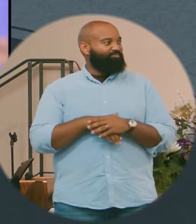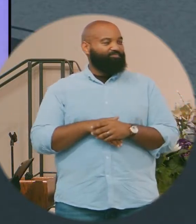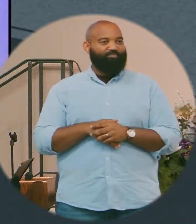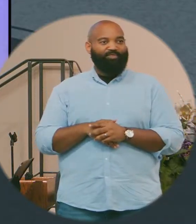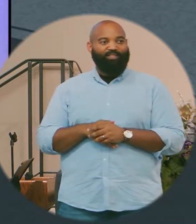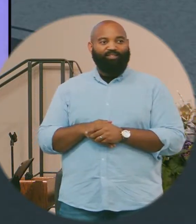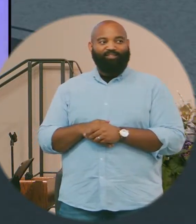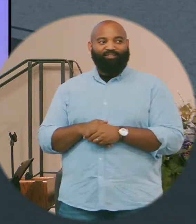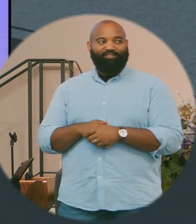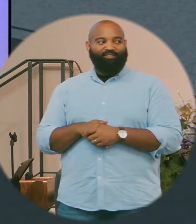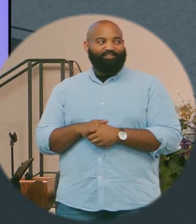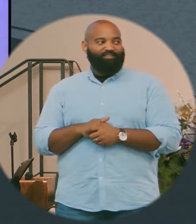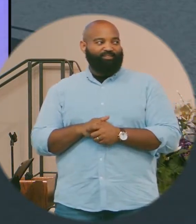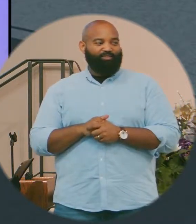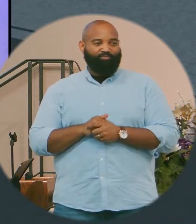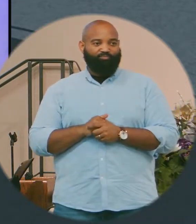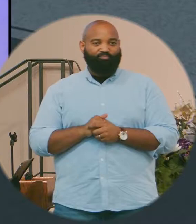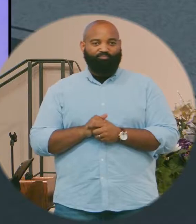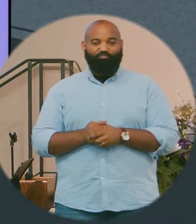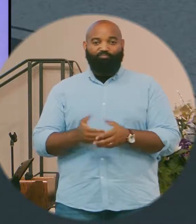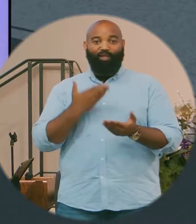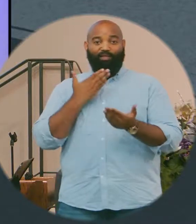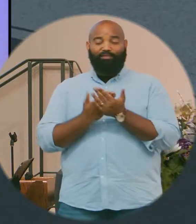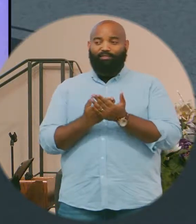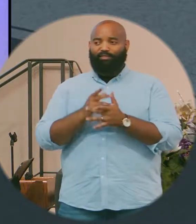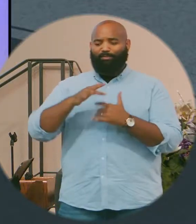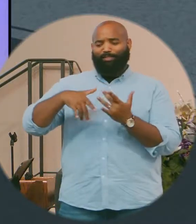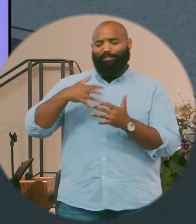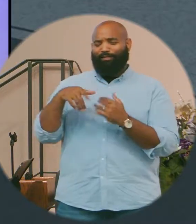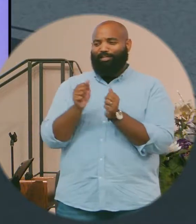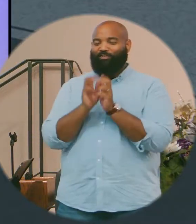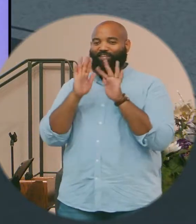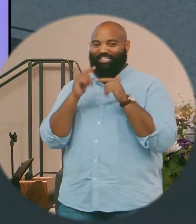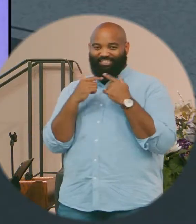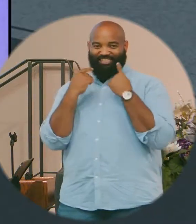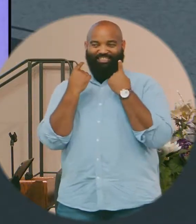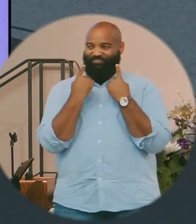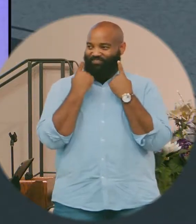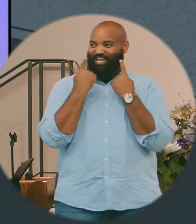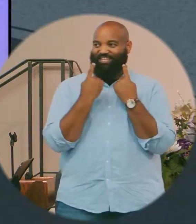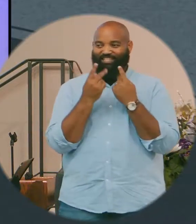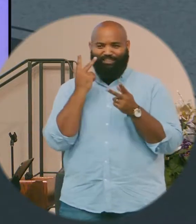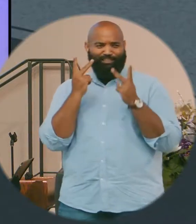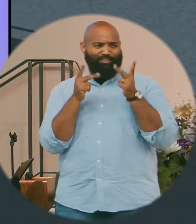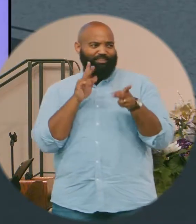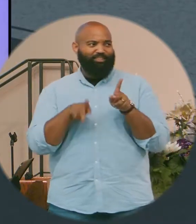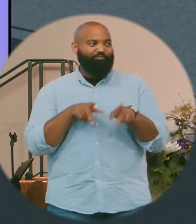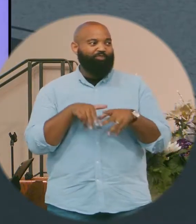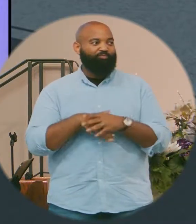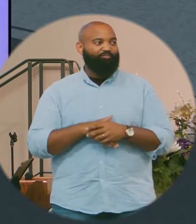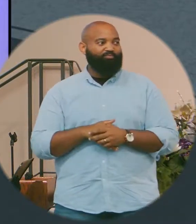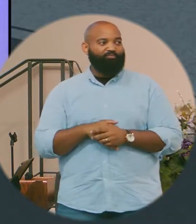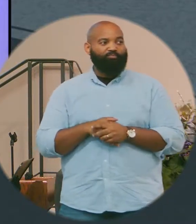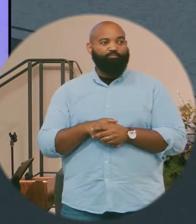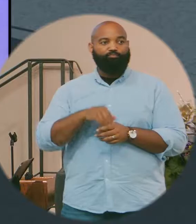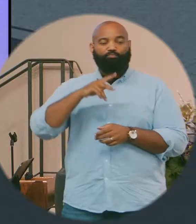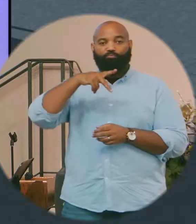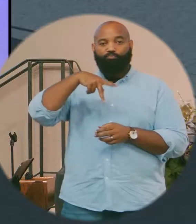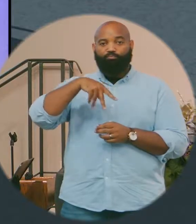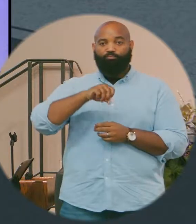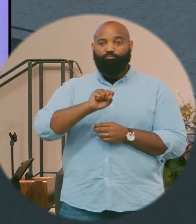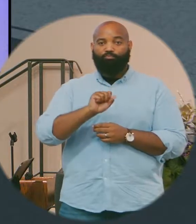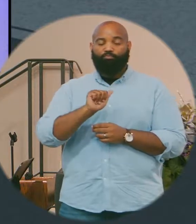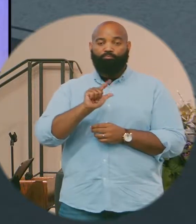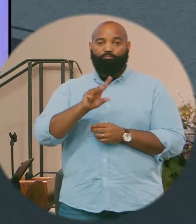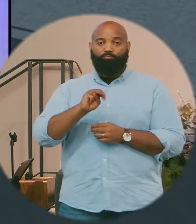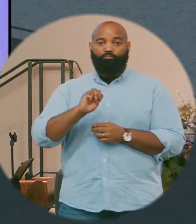you can come into people in the house of the Lord with some smiling faces, it is always good. Psalms 51, verse